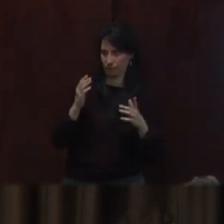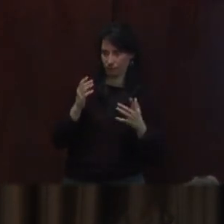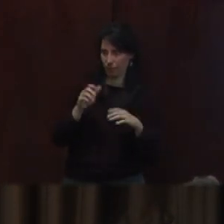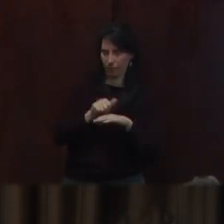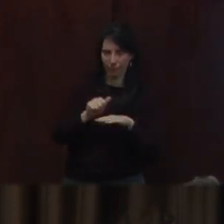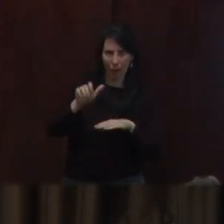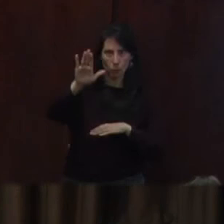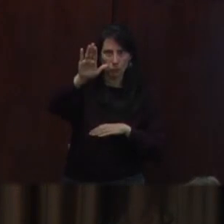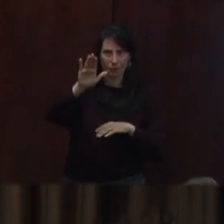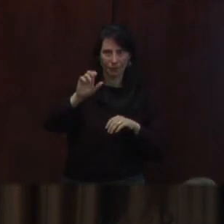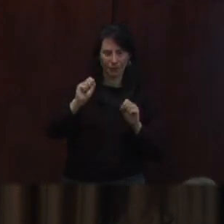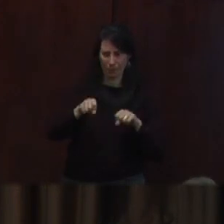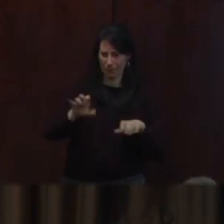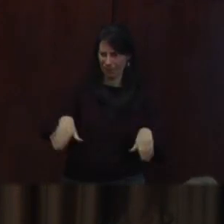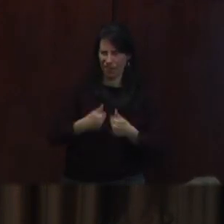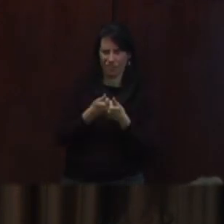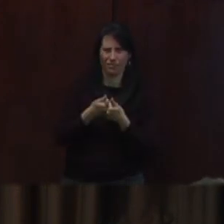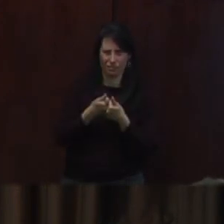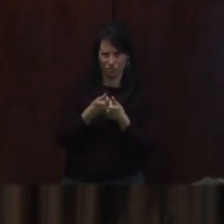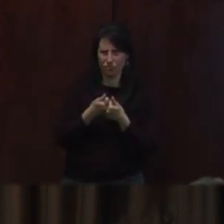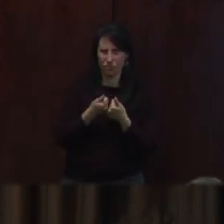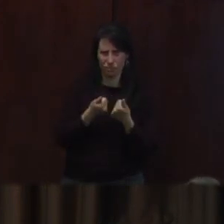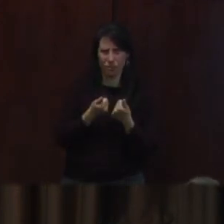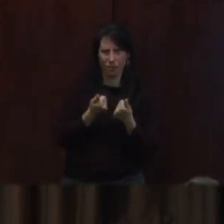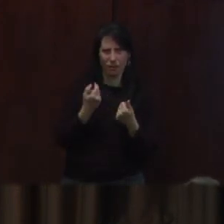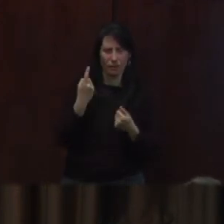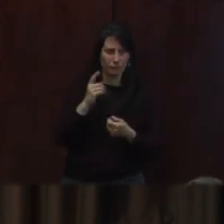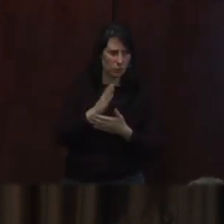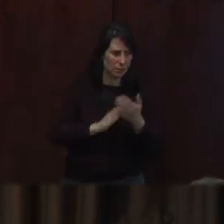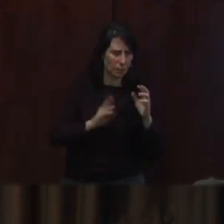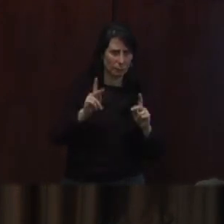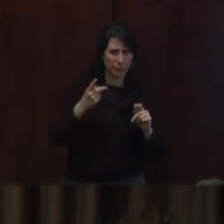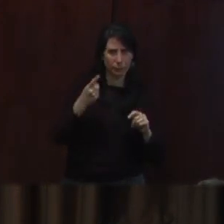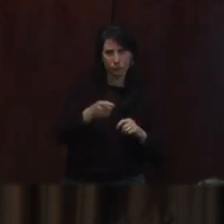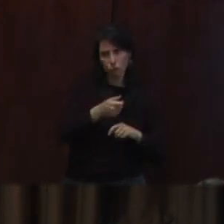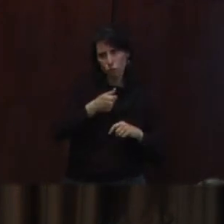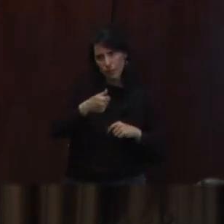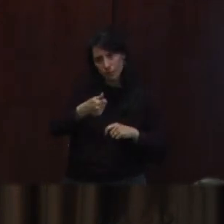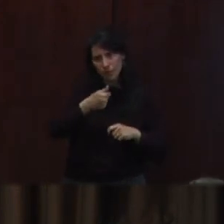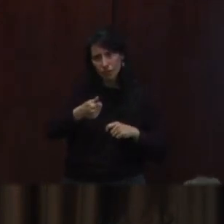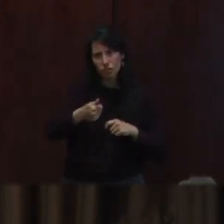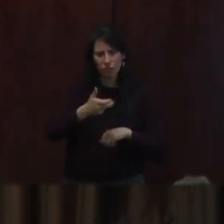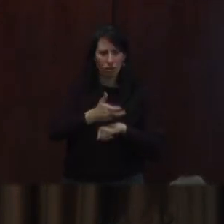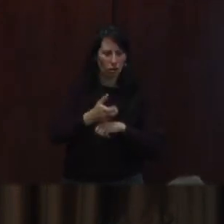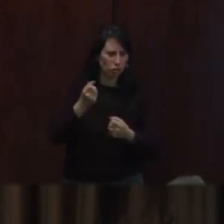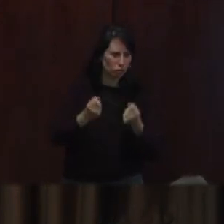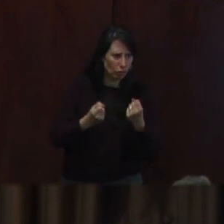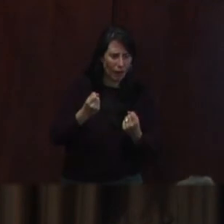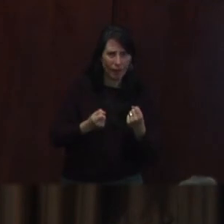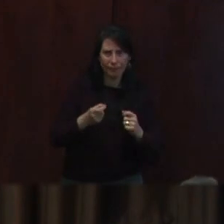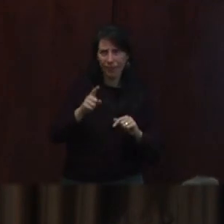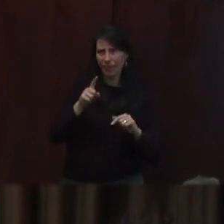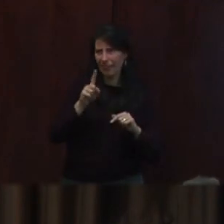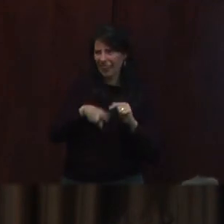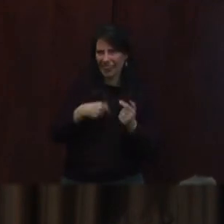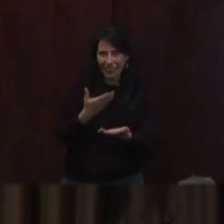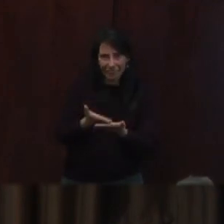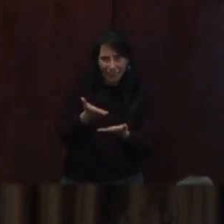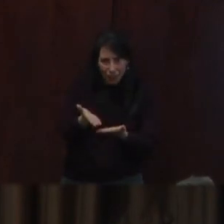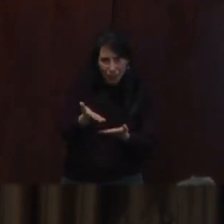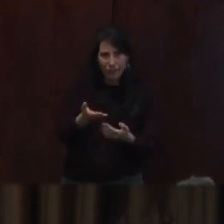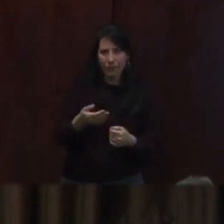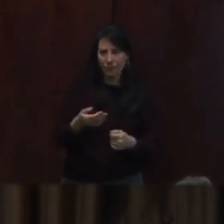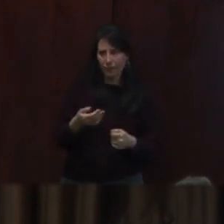be somewhat of a challenge to get to one place or to another for folks, and that being able to get vaccine in your